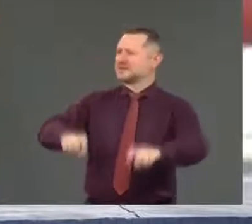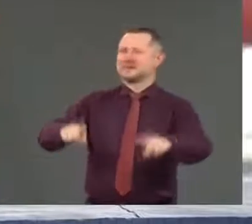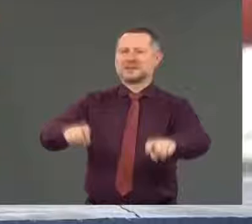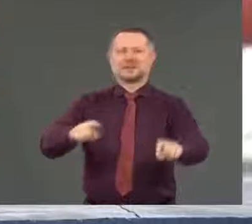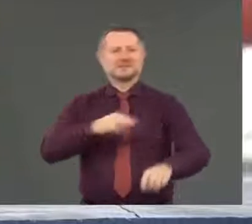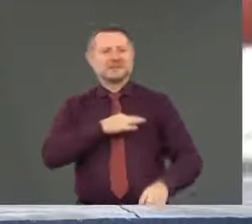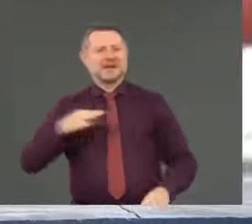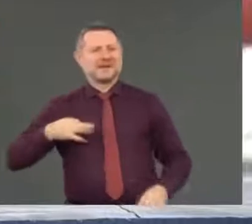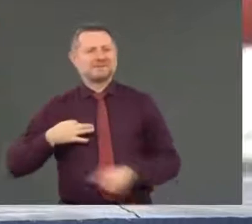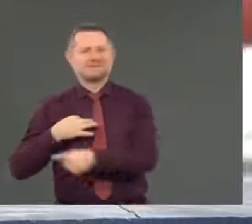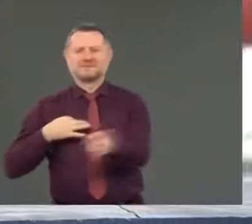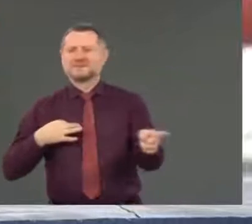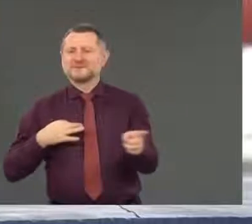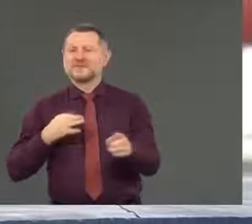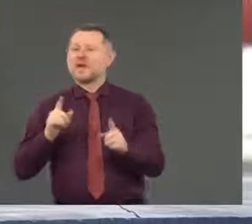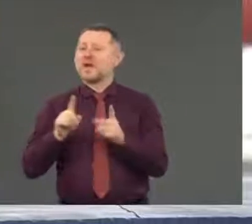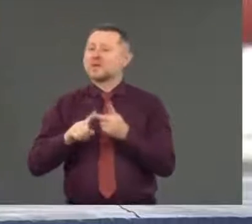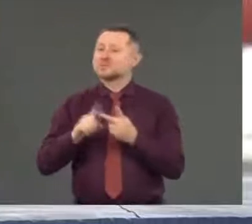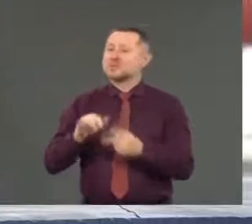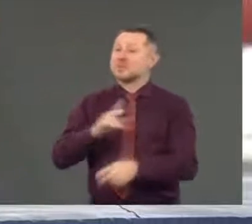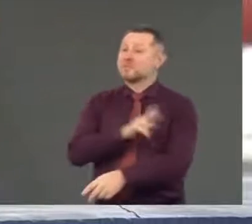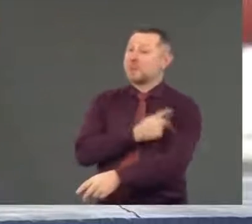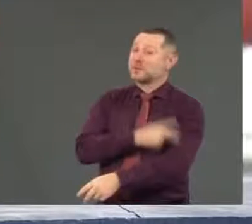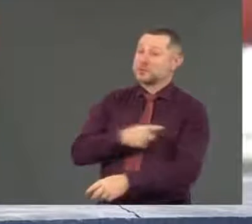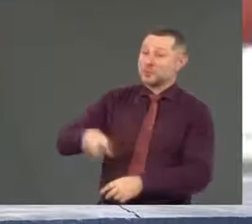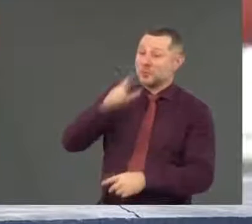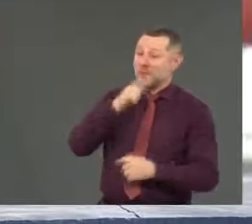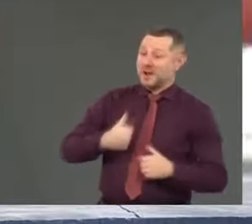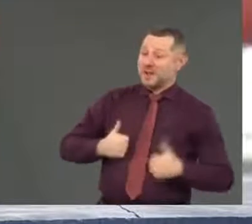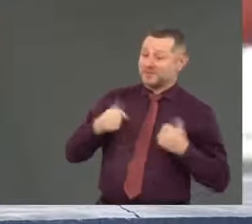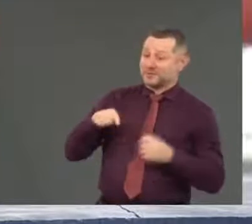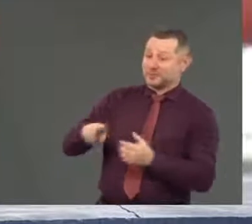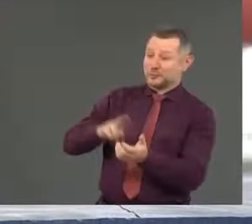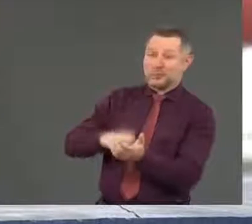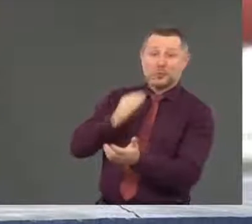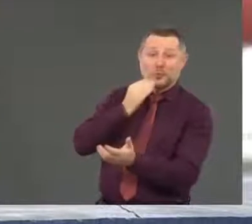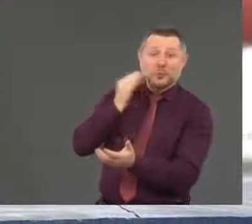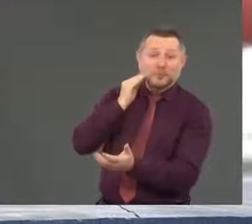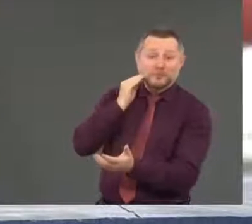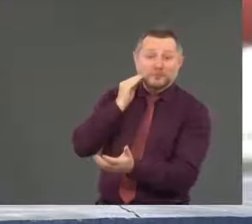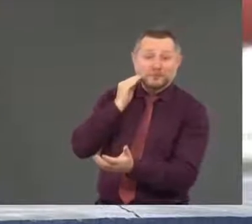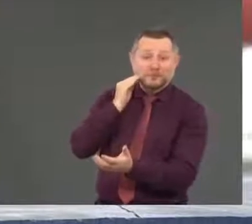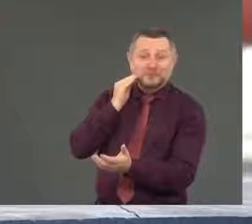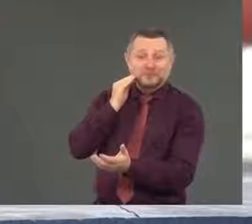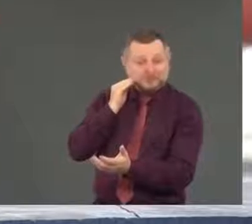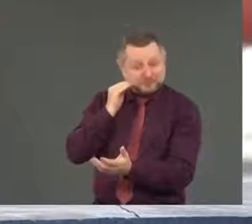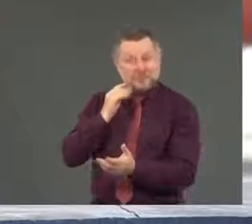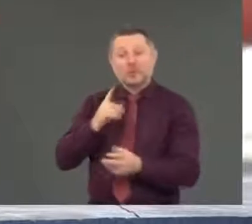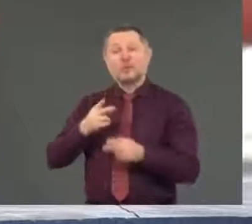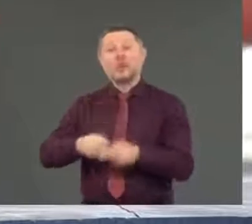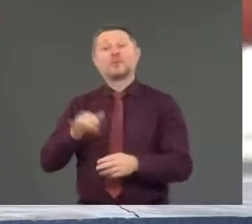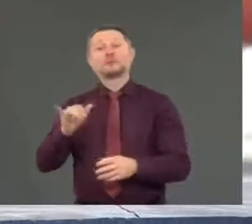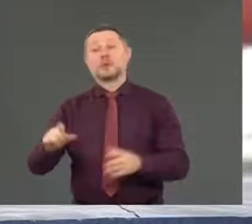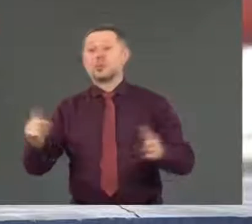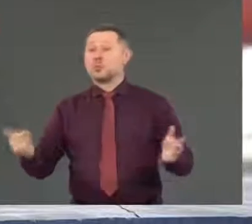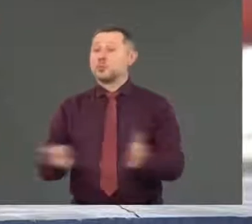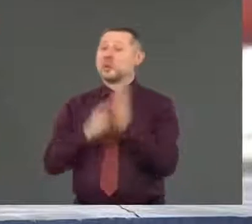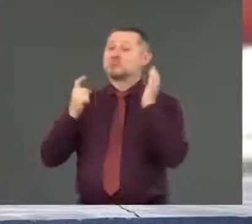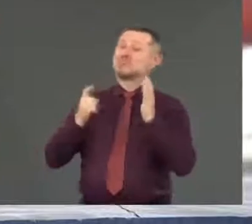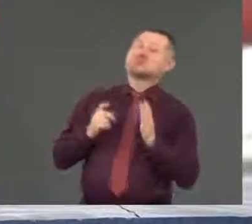We're also testing the patients, the residents of nursing homes. I wouldn't call it a requirement, so to,